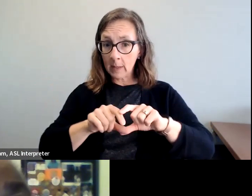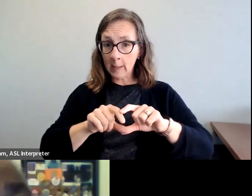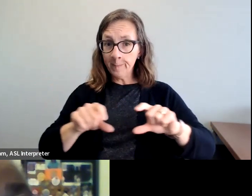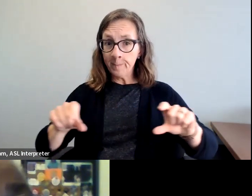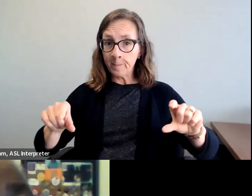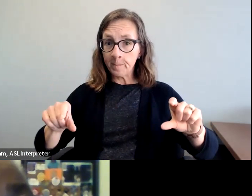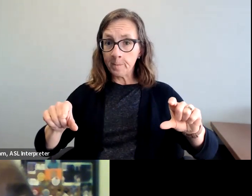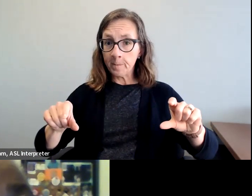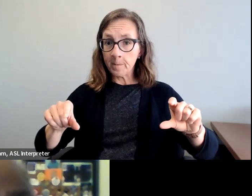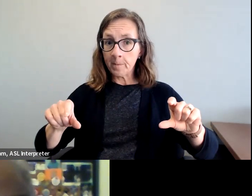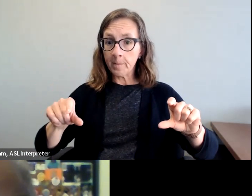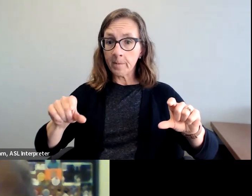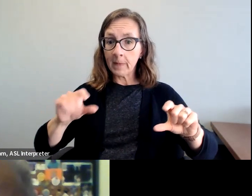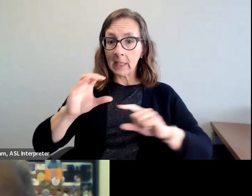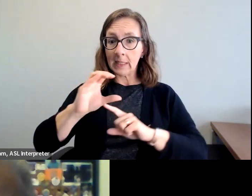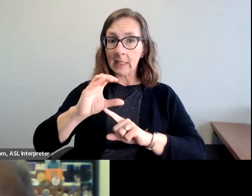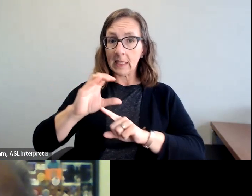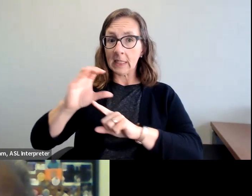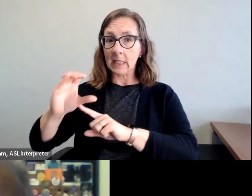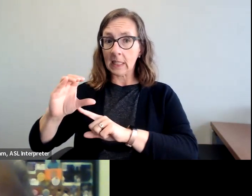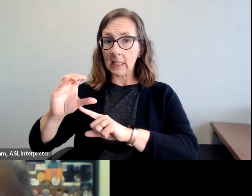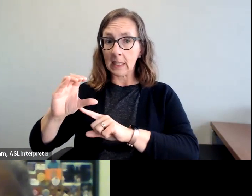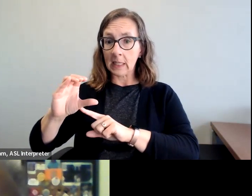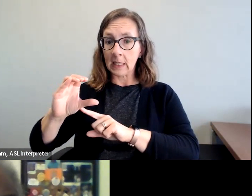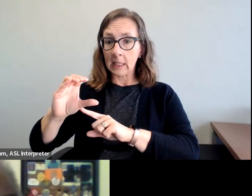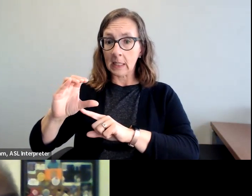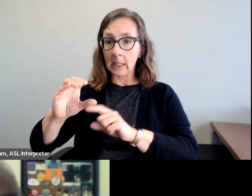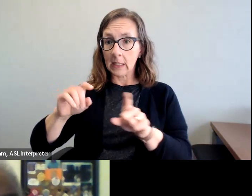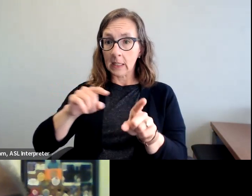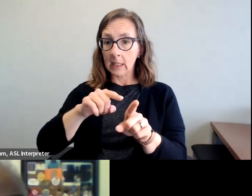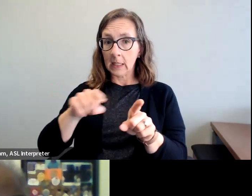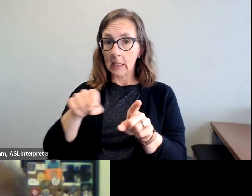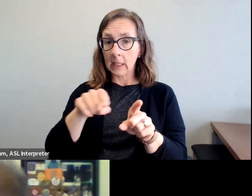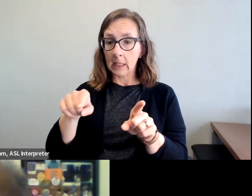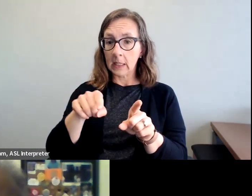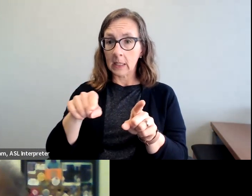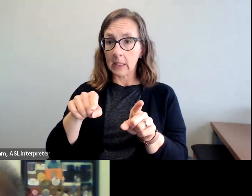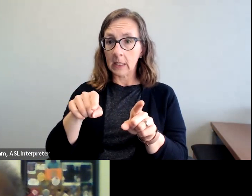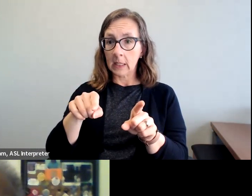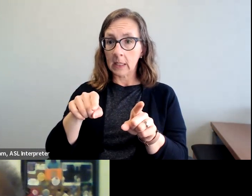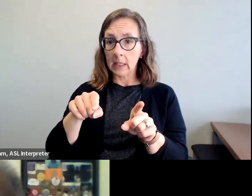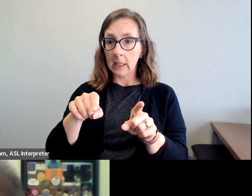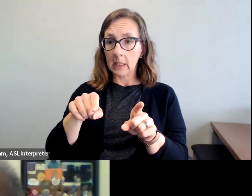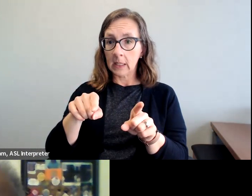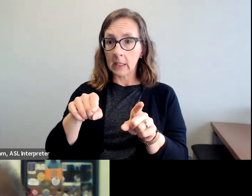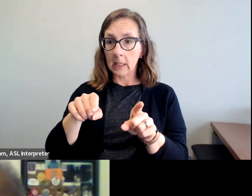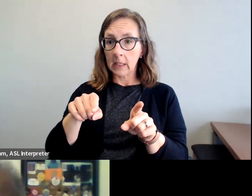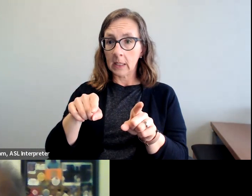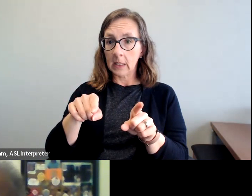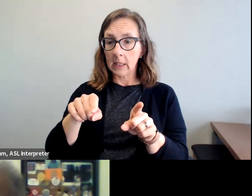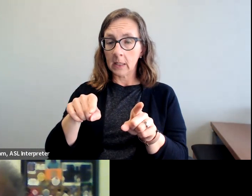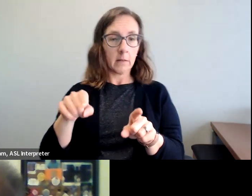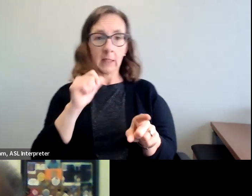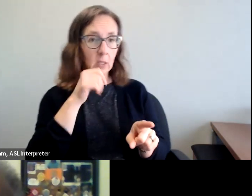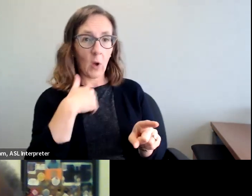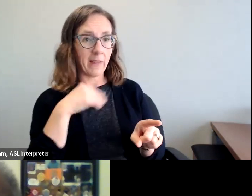you could see a CC. And see, I agree with you, but you know what? I don't have a CC at the bottom